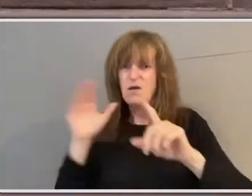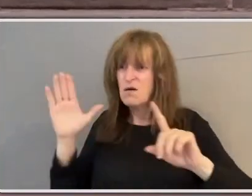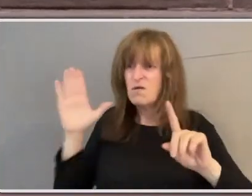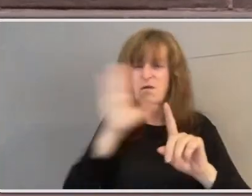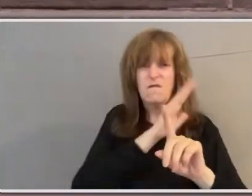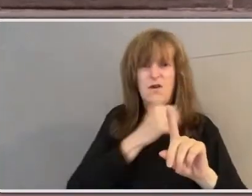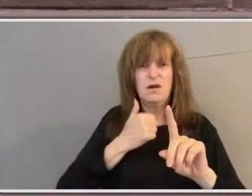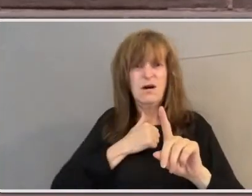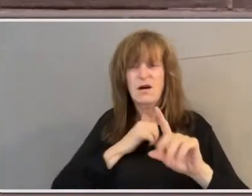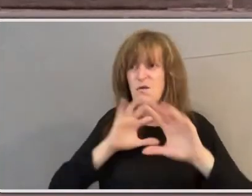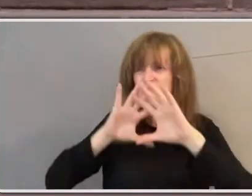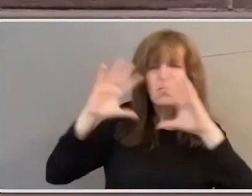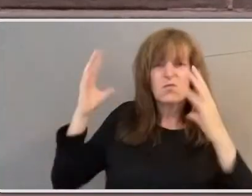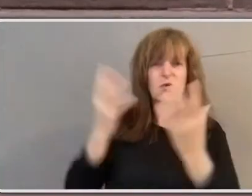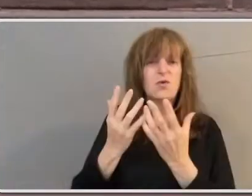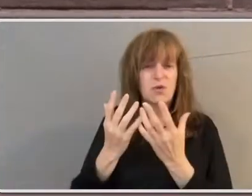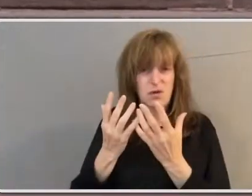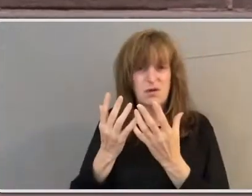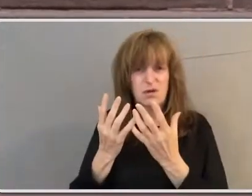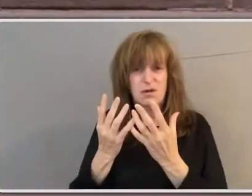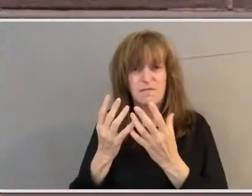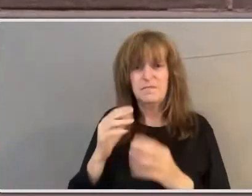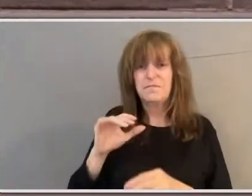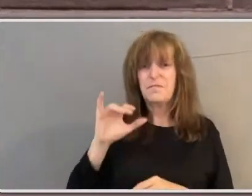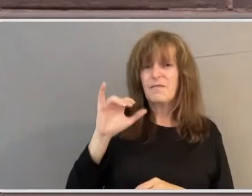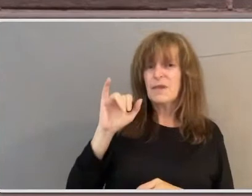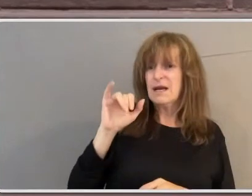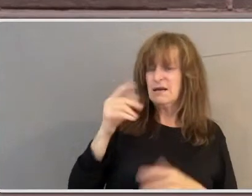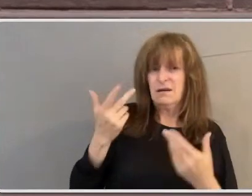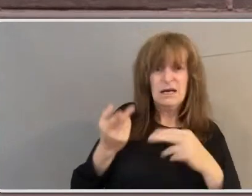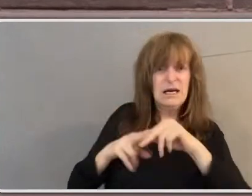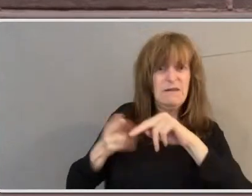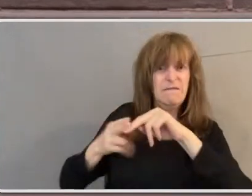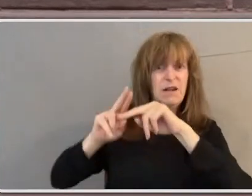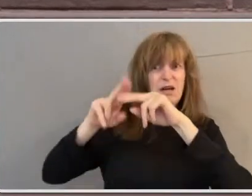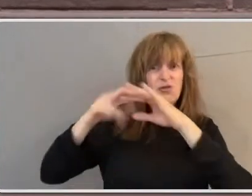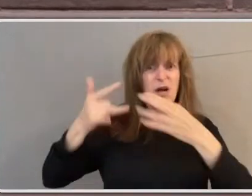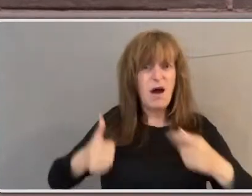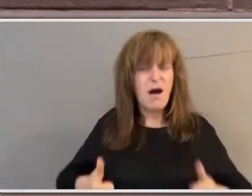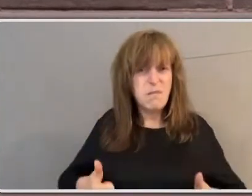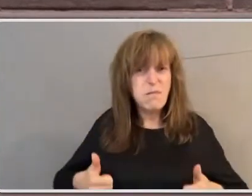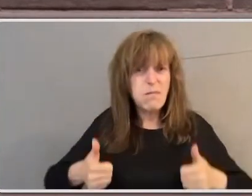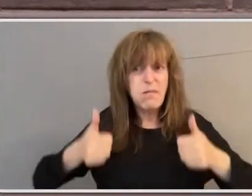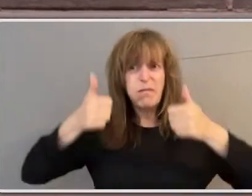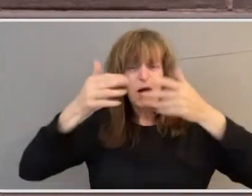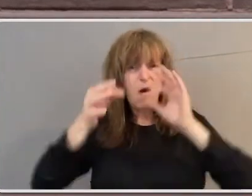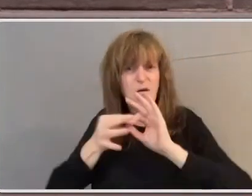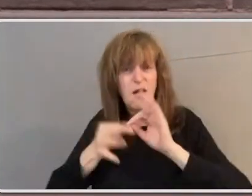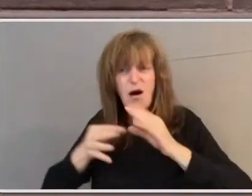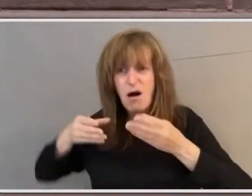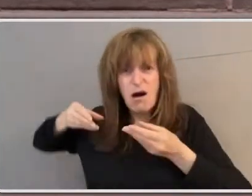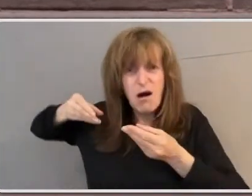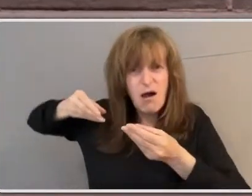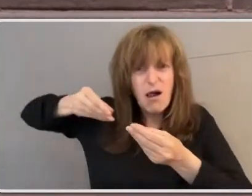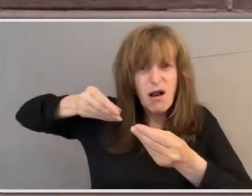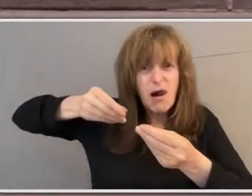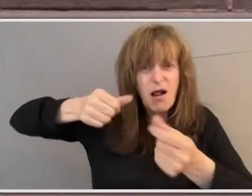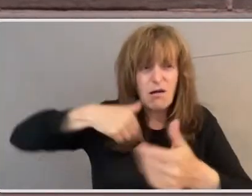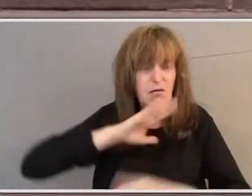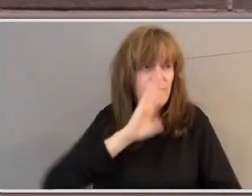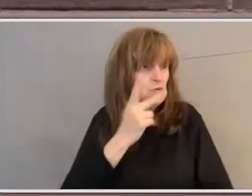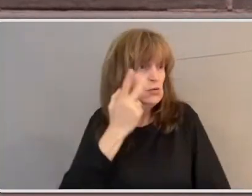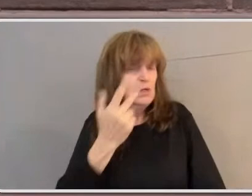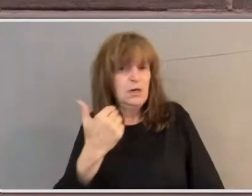is driving up the cost of living to levels we haven't seen in decades. And with an uncertain global economic